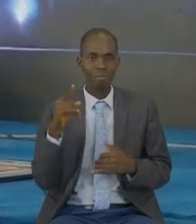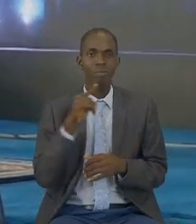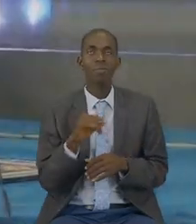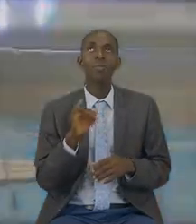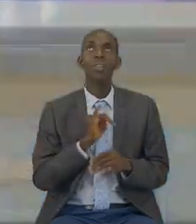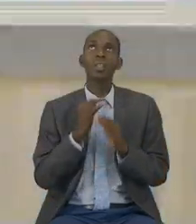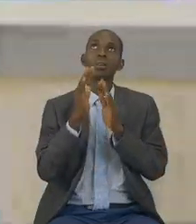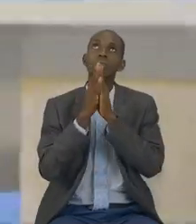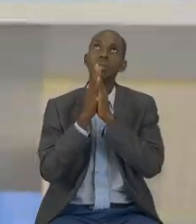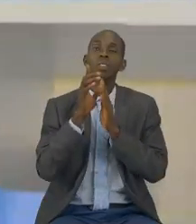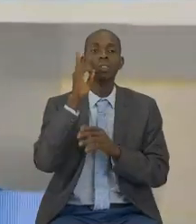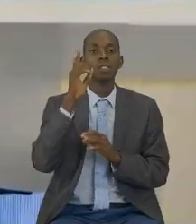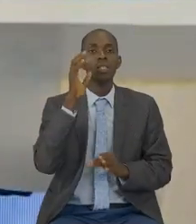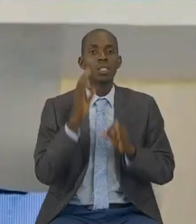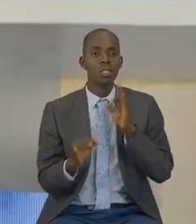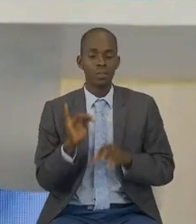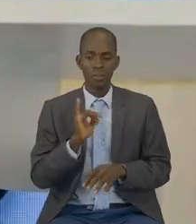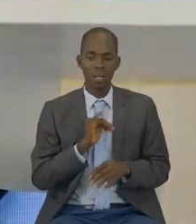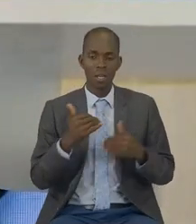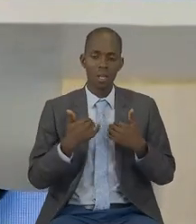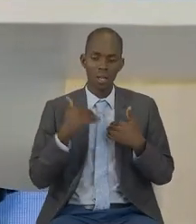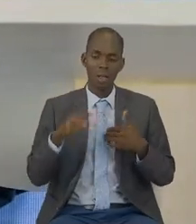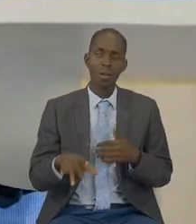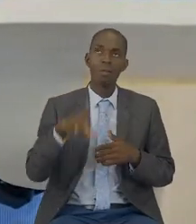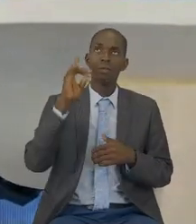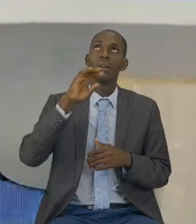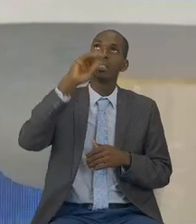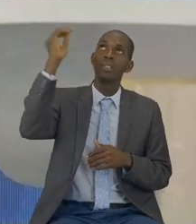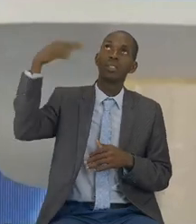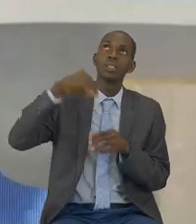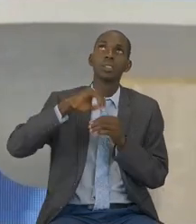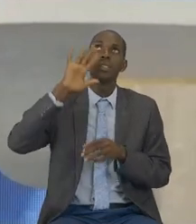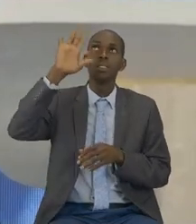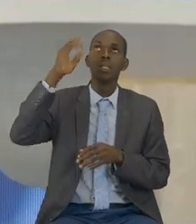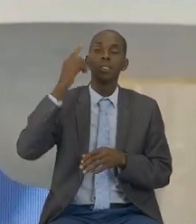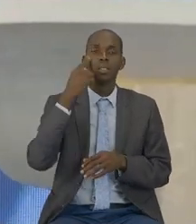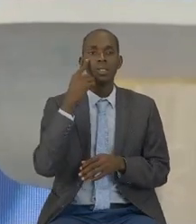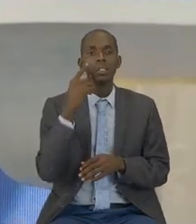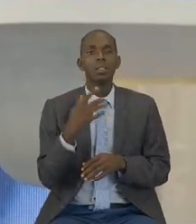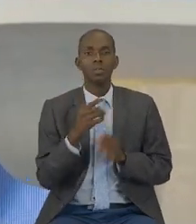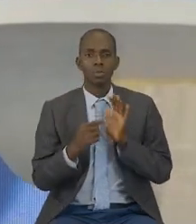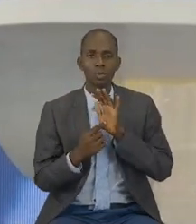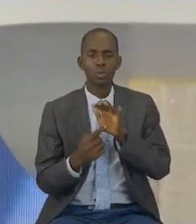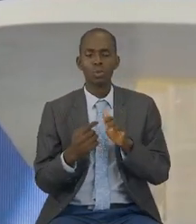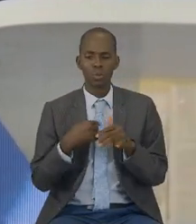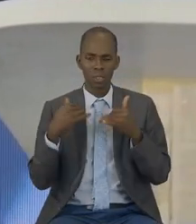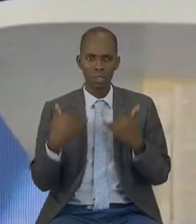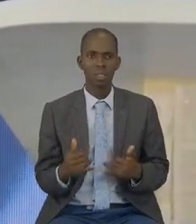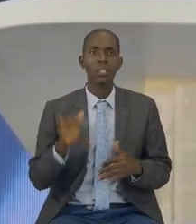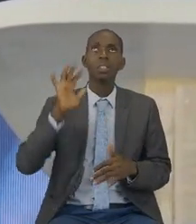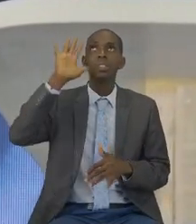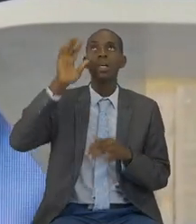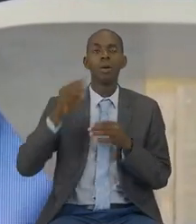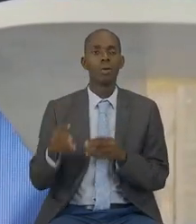pray thee, if I have found grace in thy sight, and show me now thy